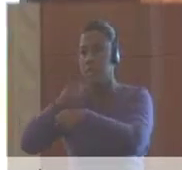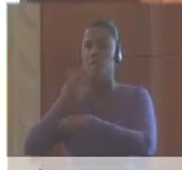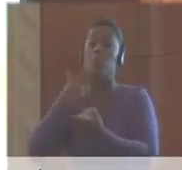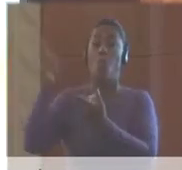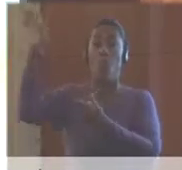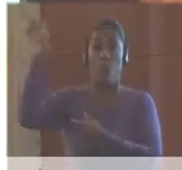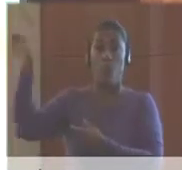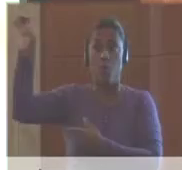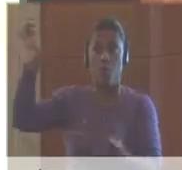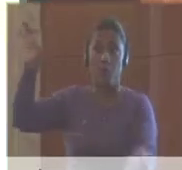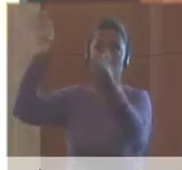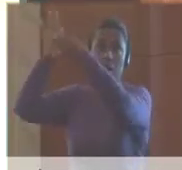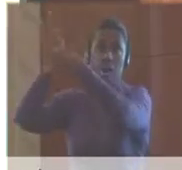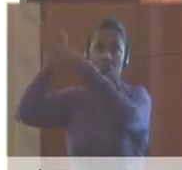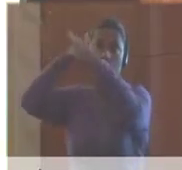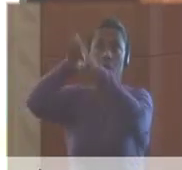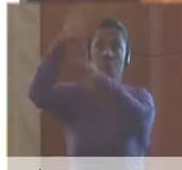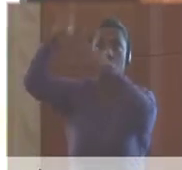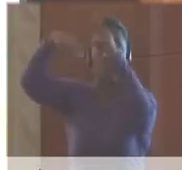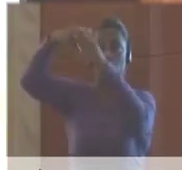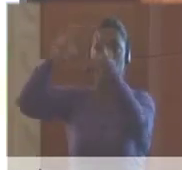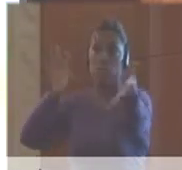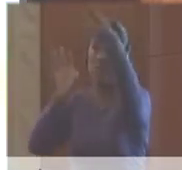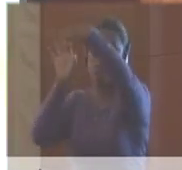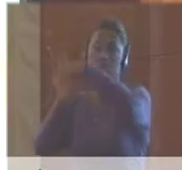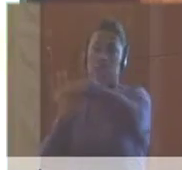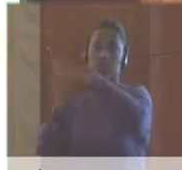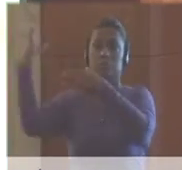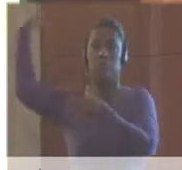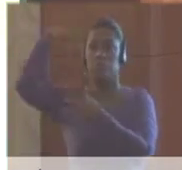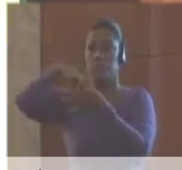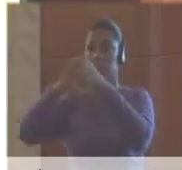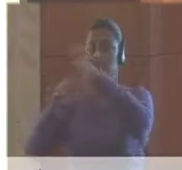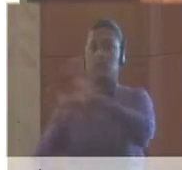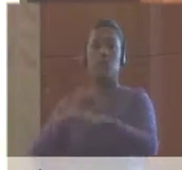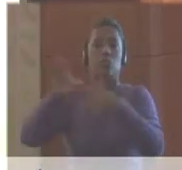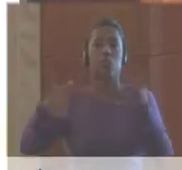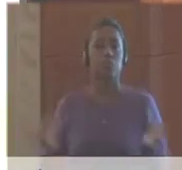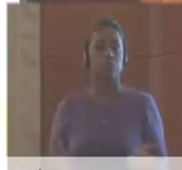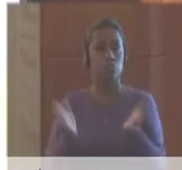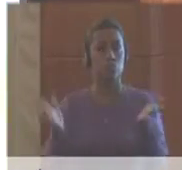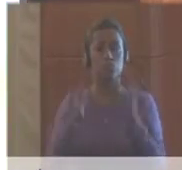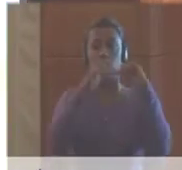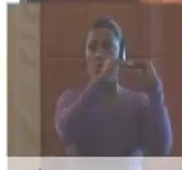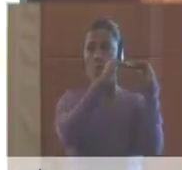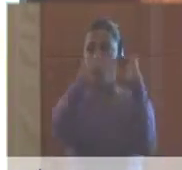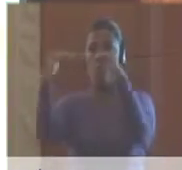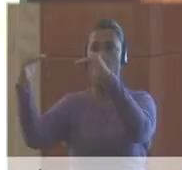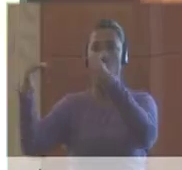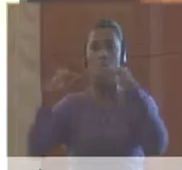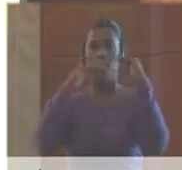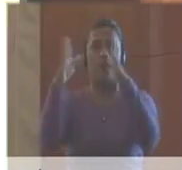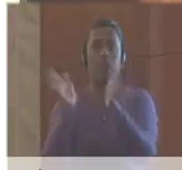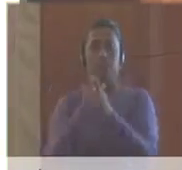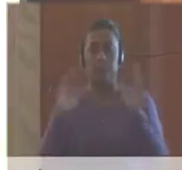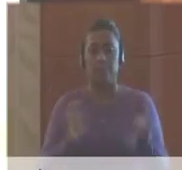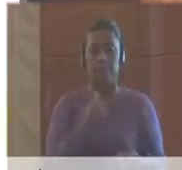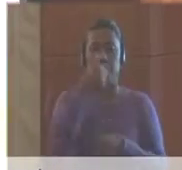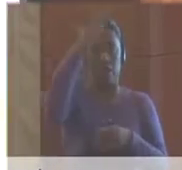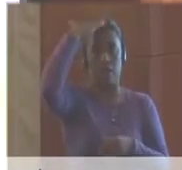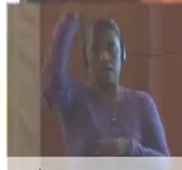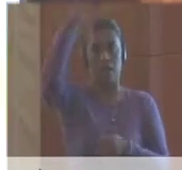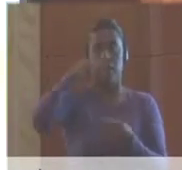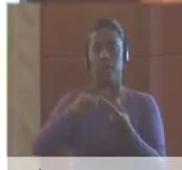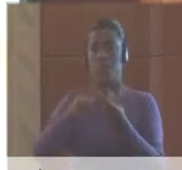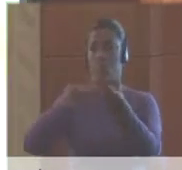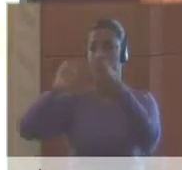results from the work of the European Union, World Bank, and other international institutions. that are promoting balance between the state's